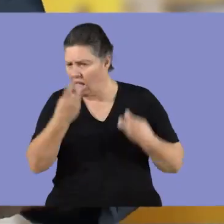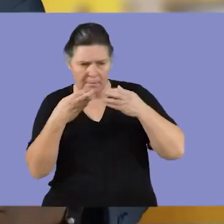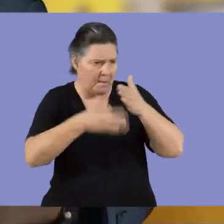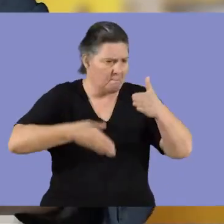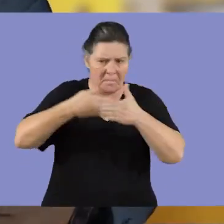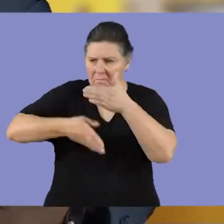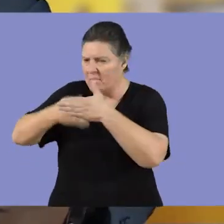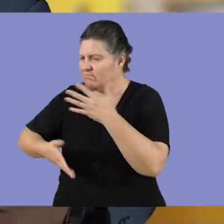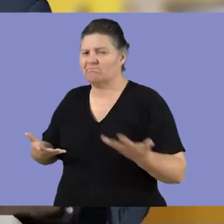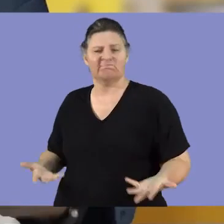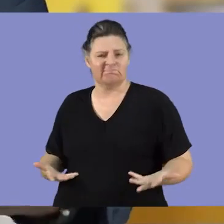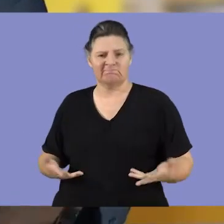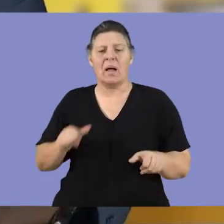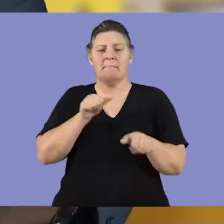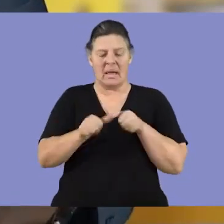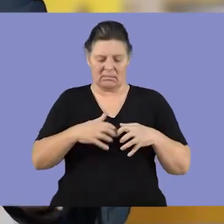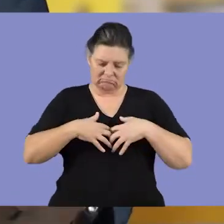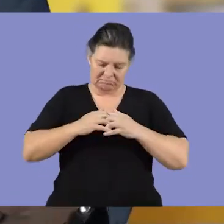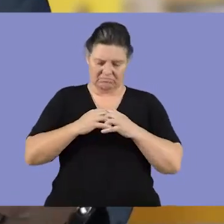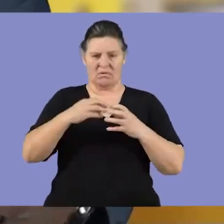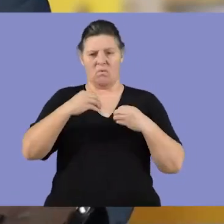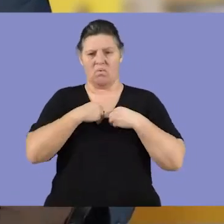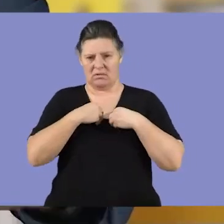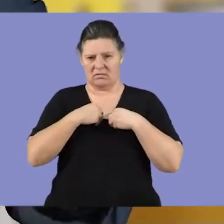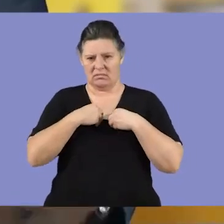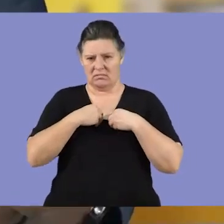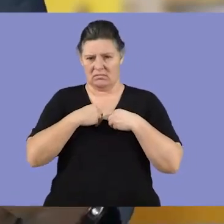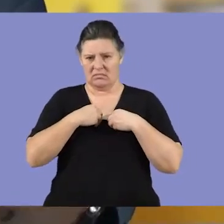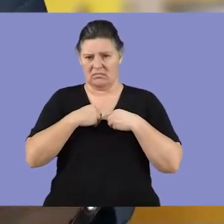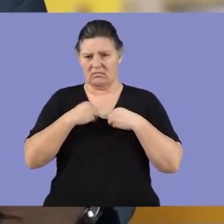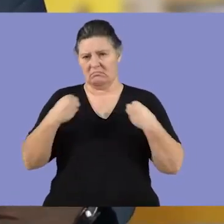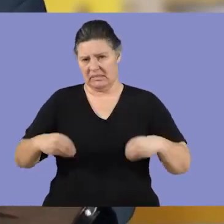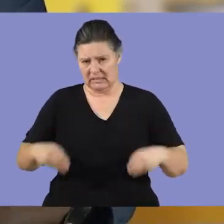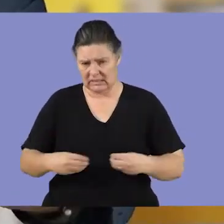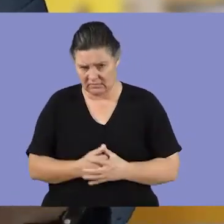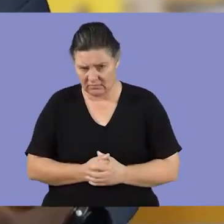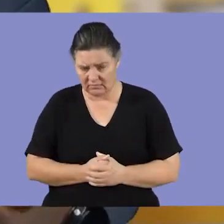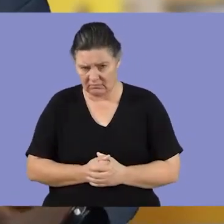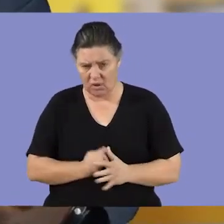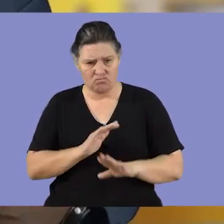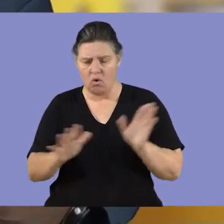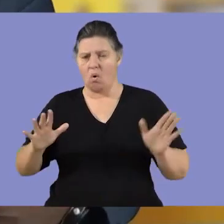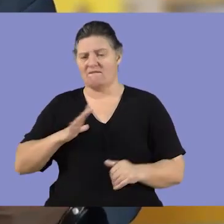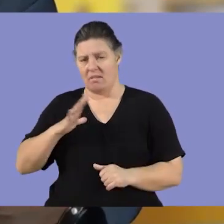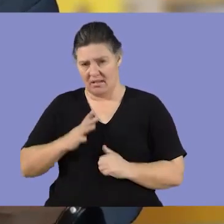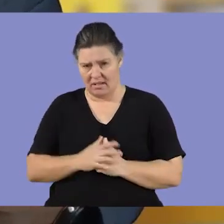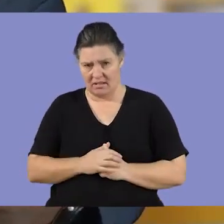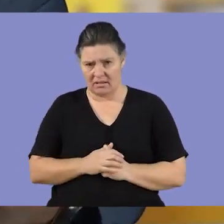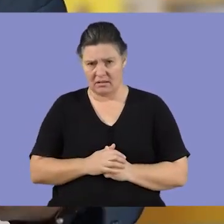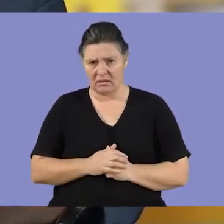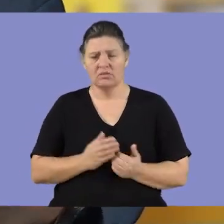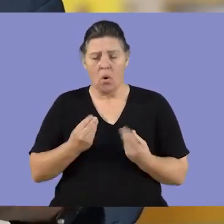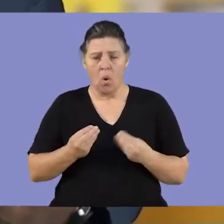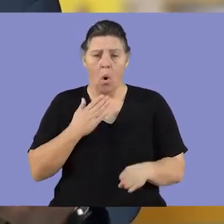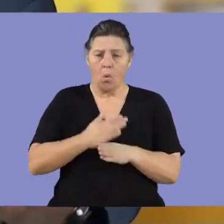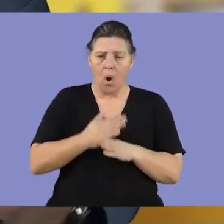for employment, you can't get it. The best way is to create one now. So you start an informal business. And some